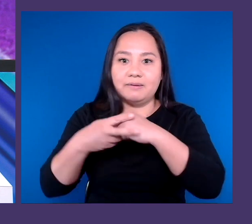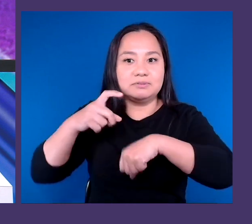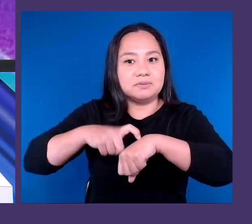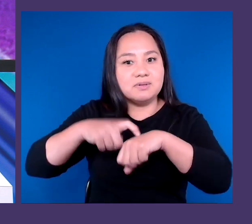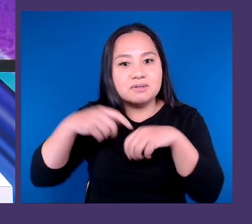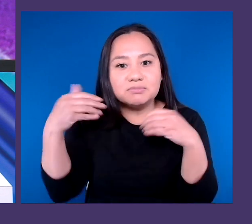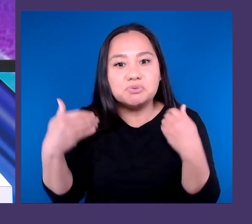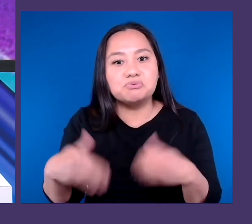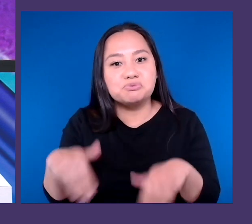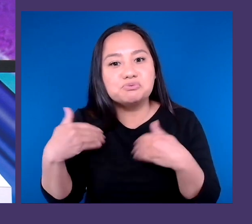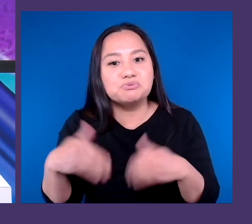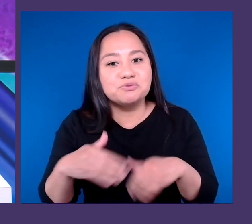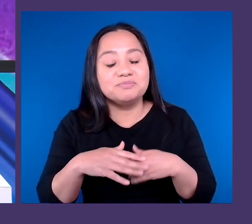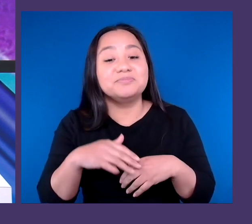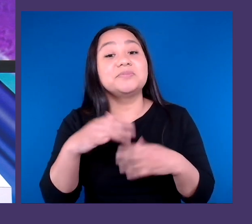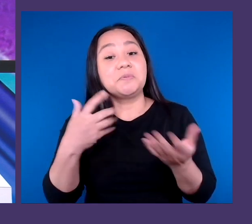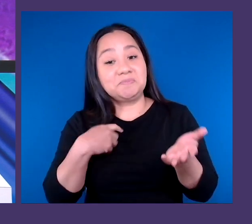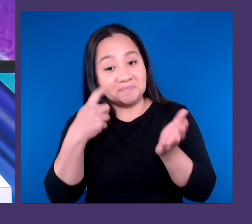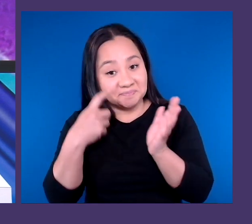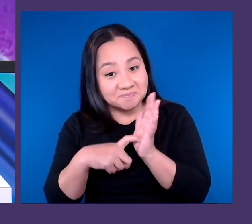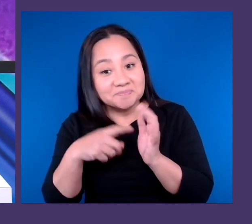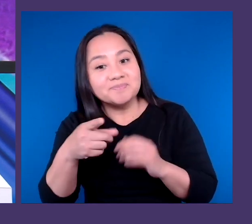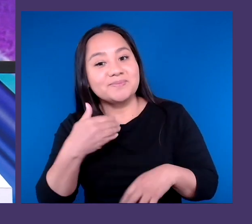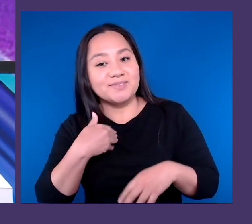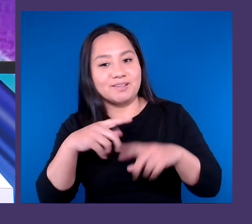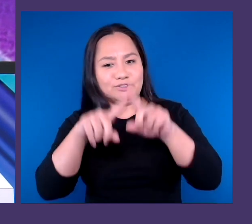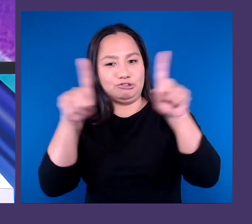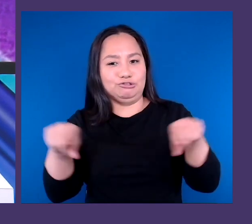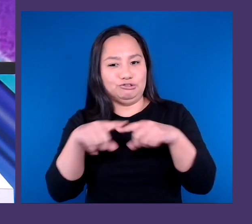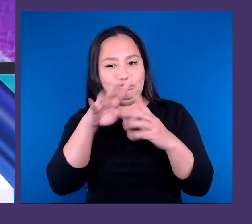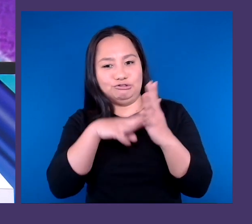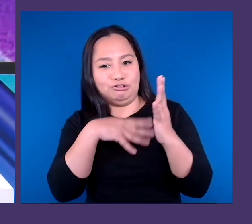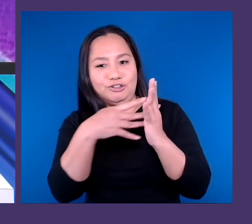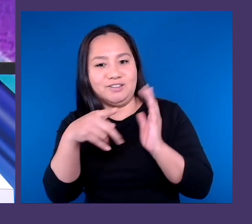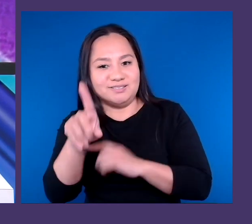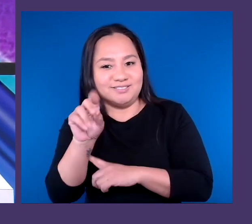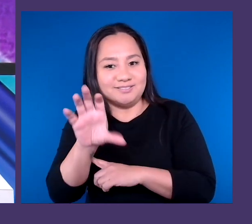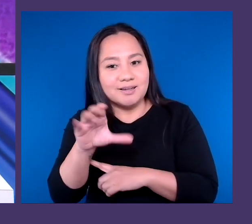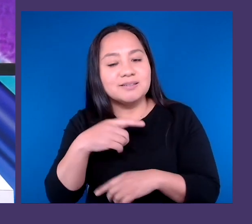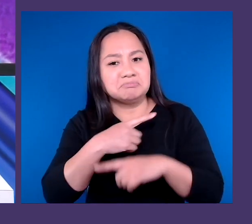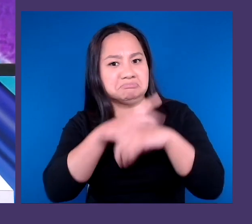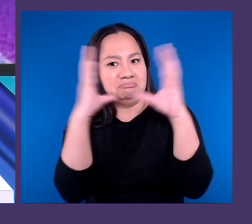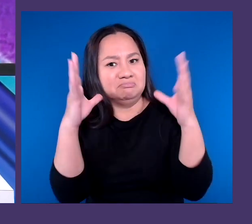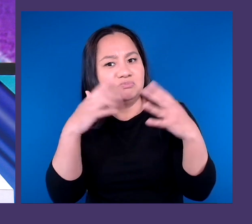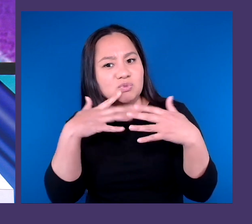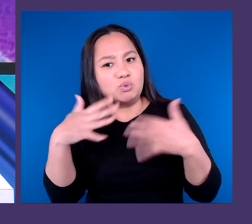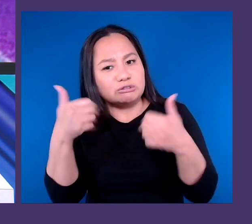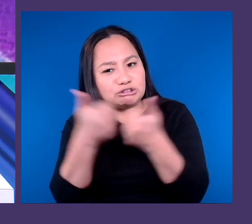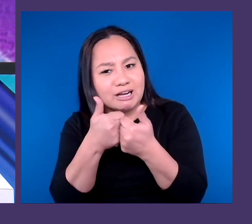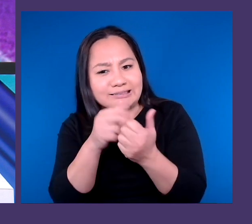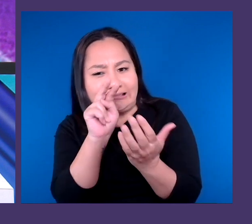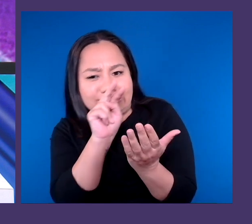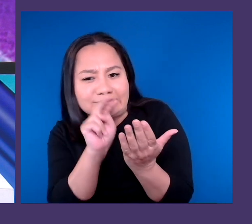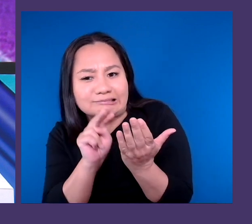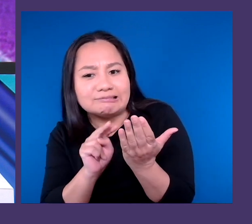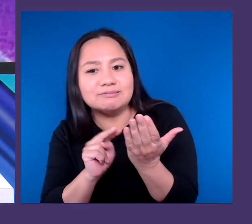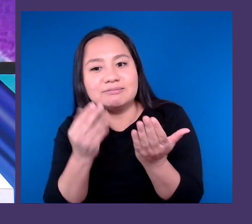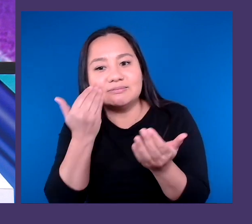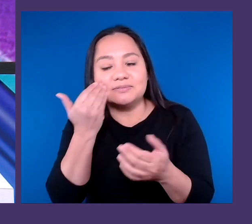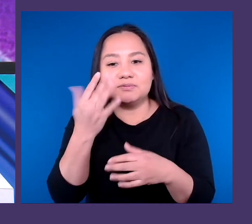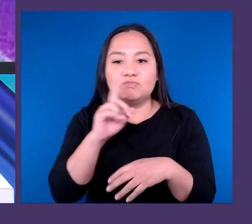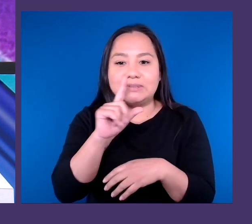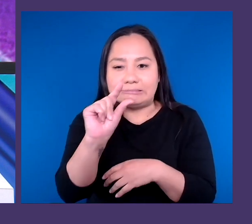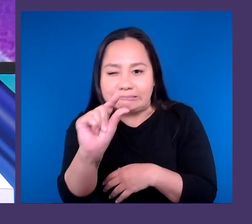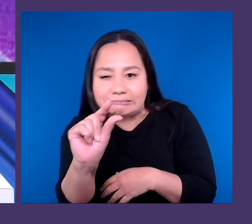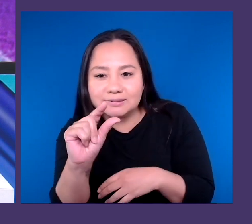see you got a chart in that document. I Yeah. can imagine that is difficult to read. It's really, really tiny, the Yep. font in